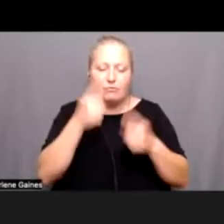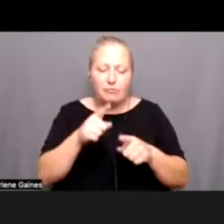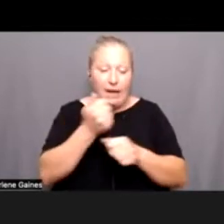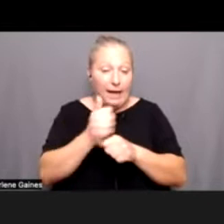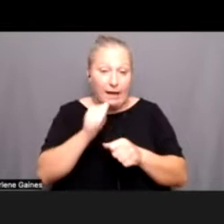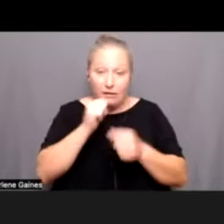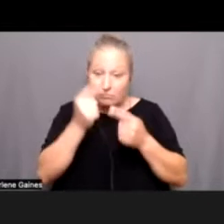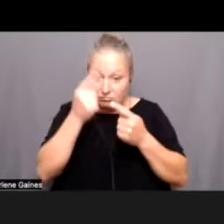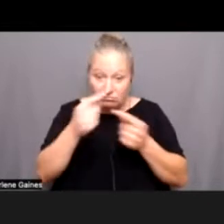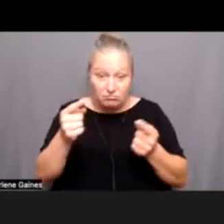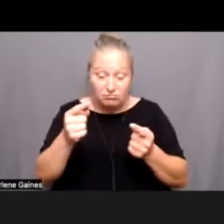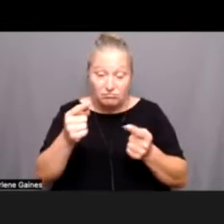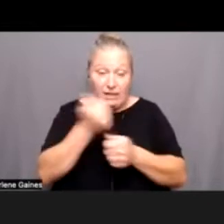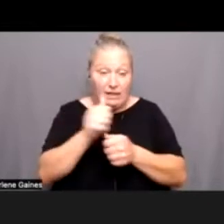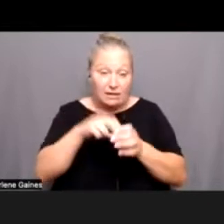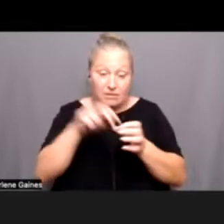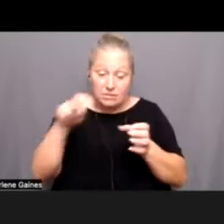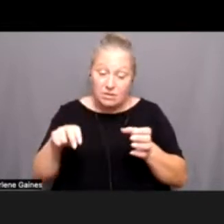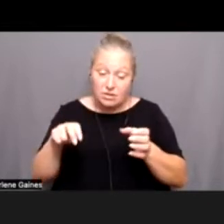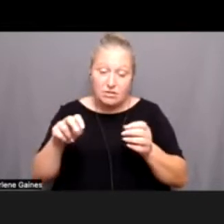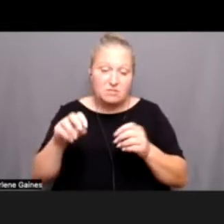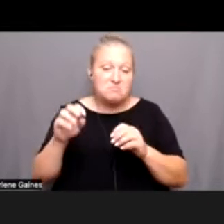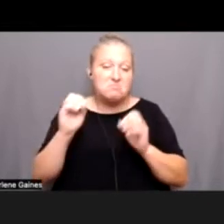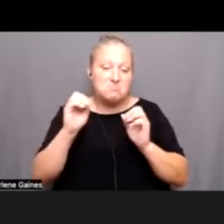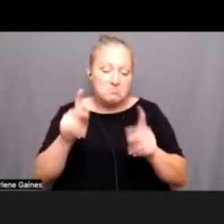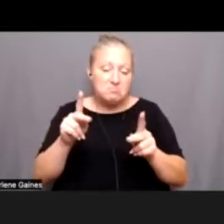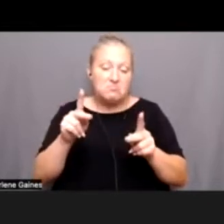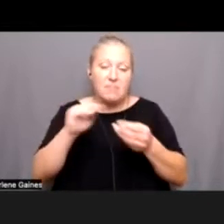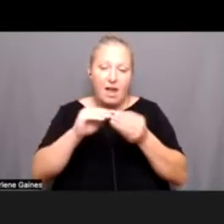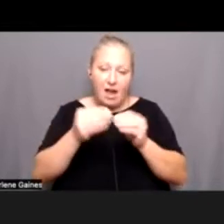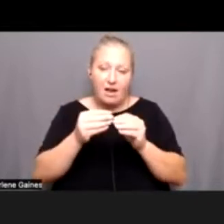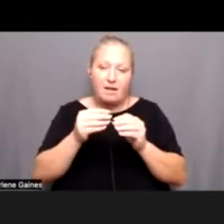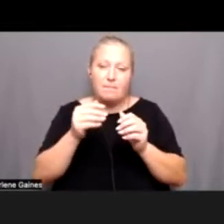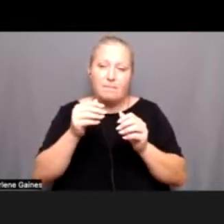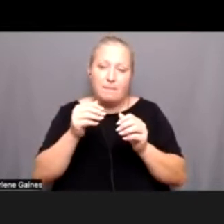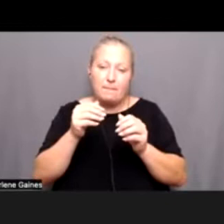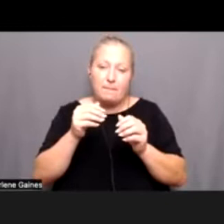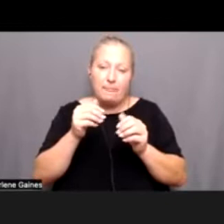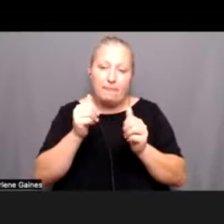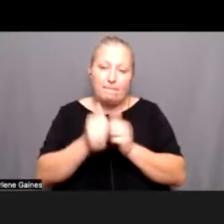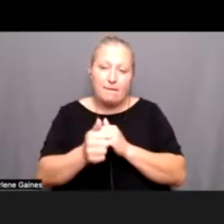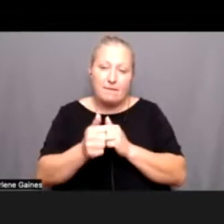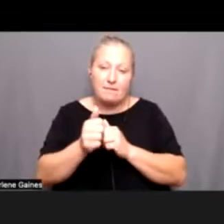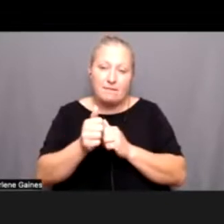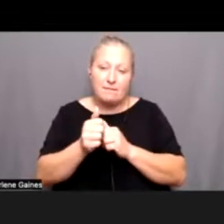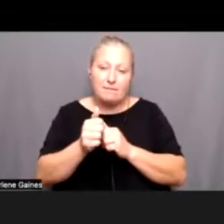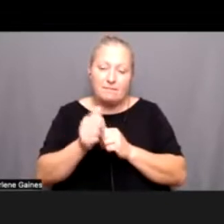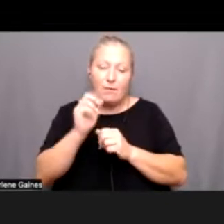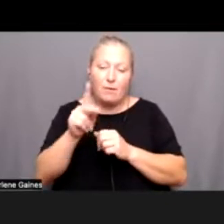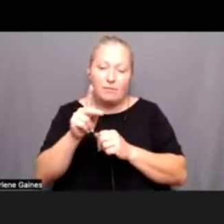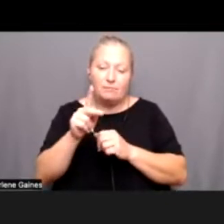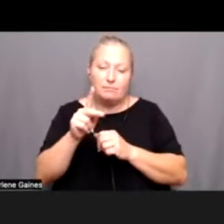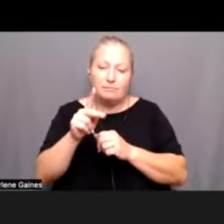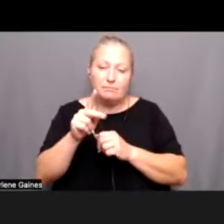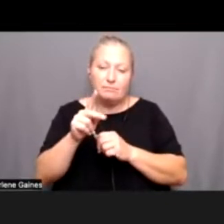opposed? Any abstentions? Okay, this item passes 5-0. Okay, let